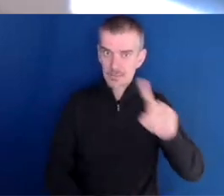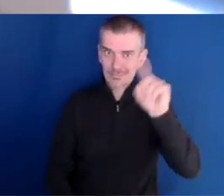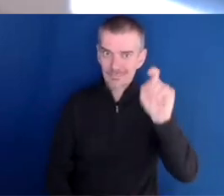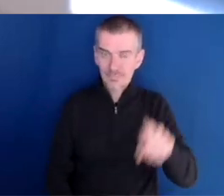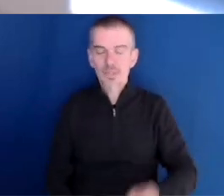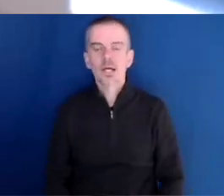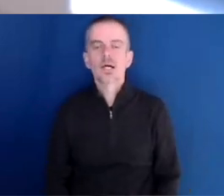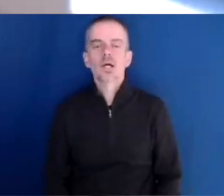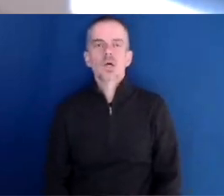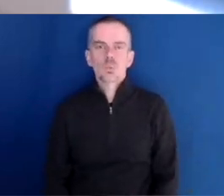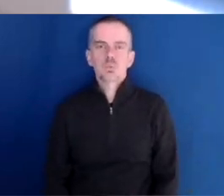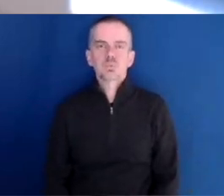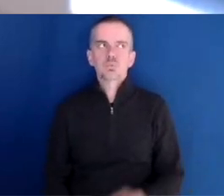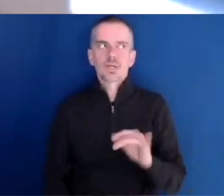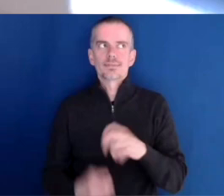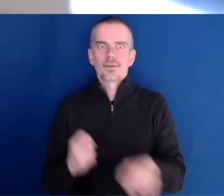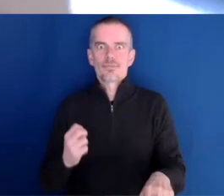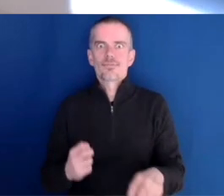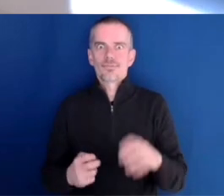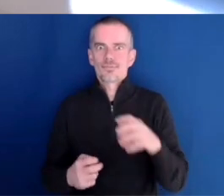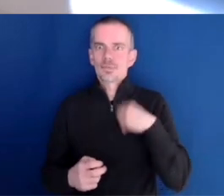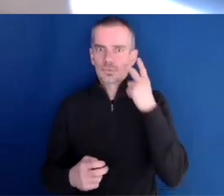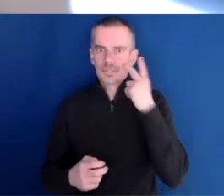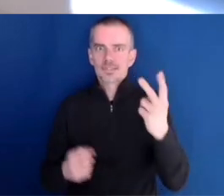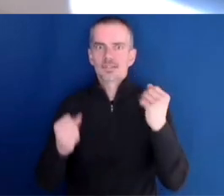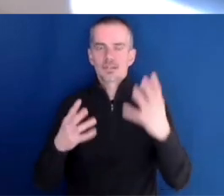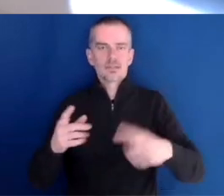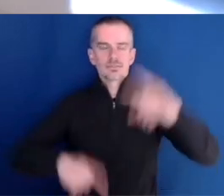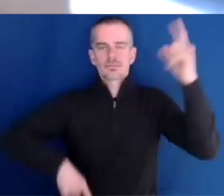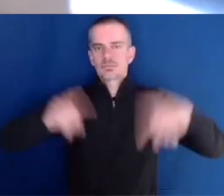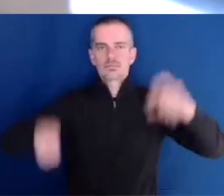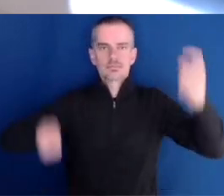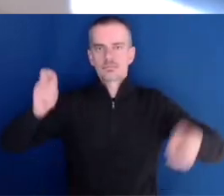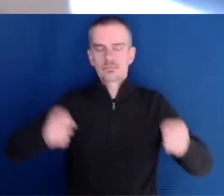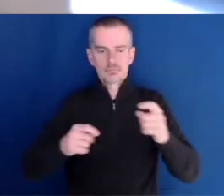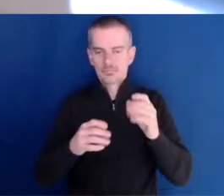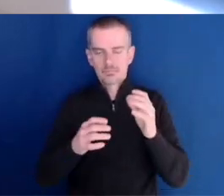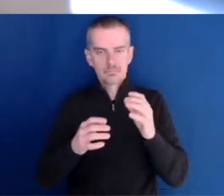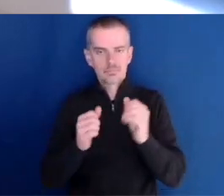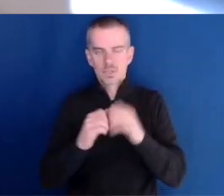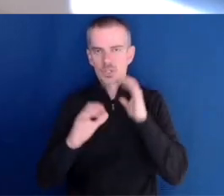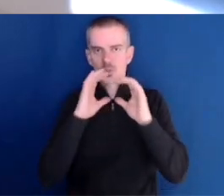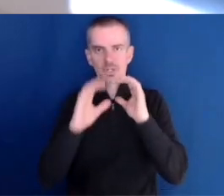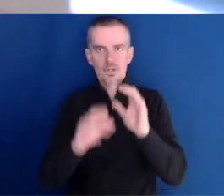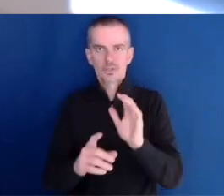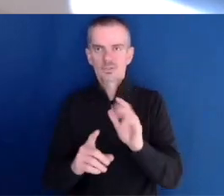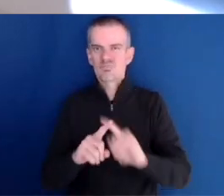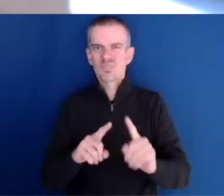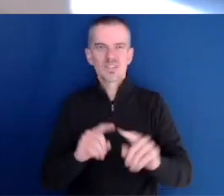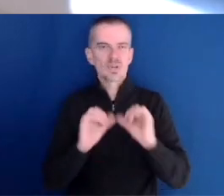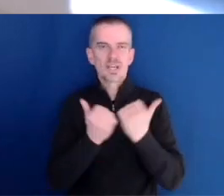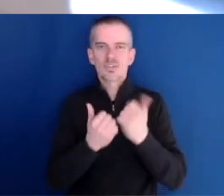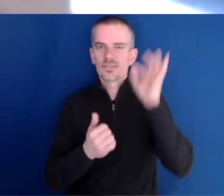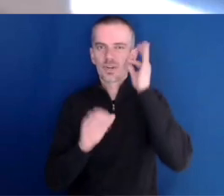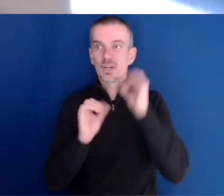a tough one because we're seeing a lot of variability in communication with different federal agencies